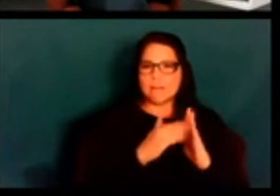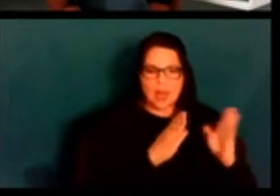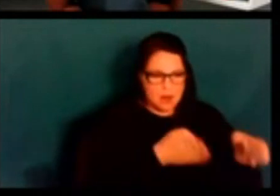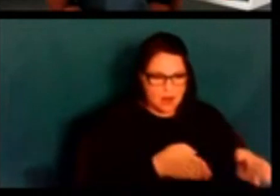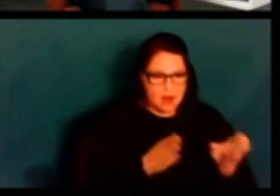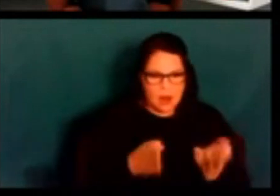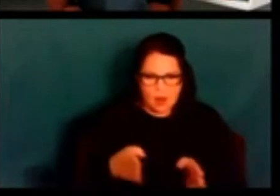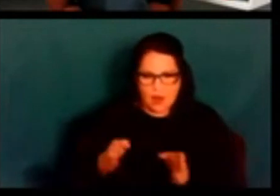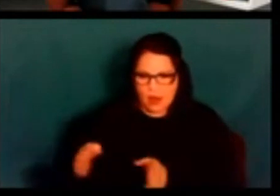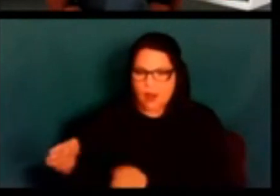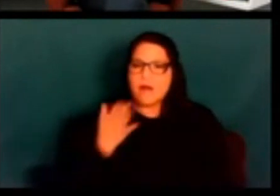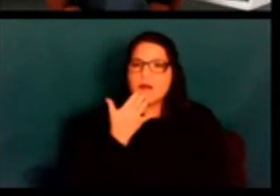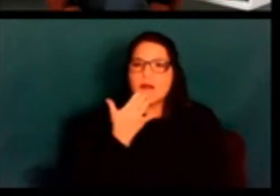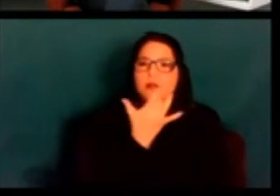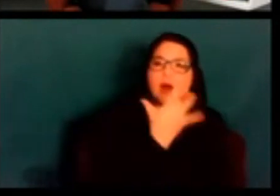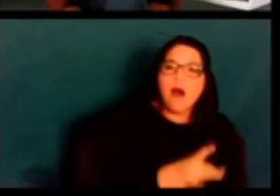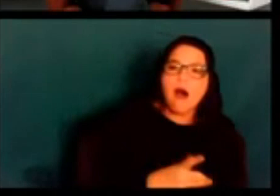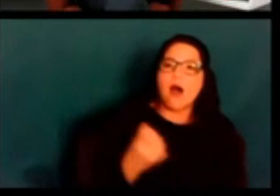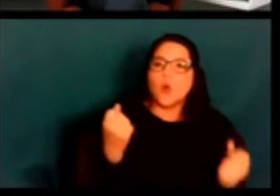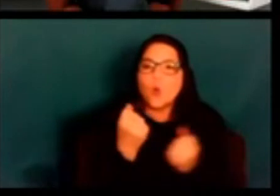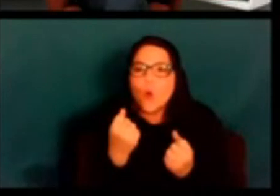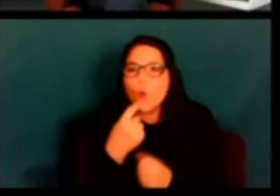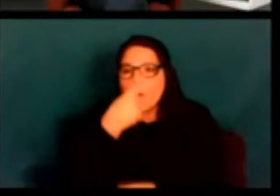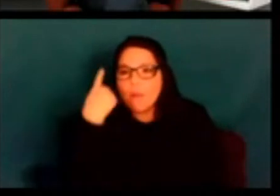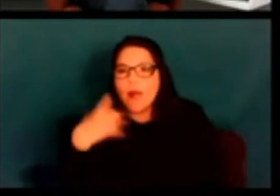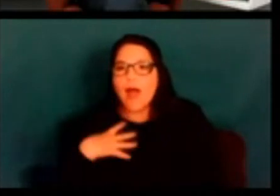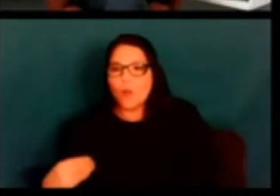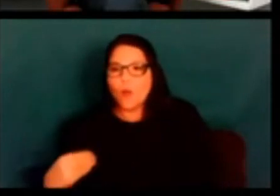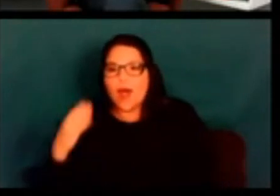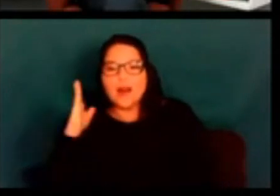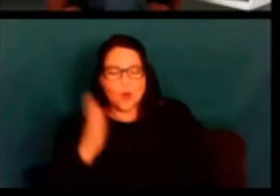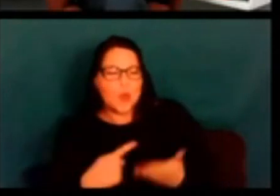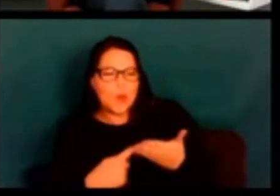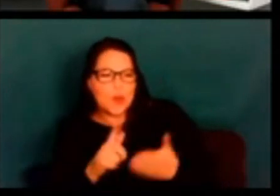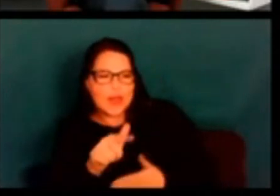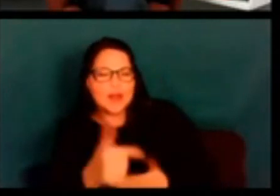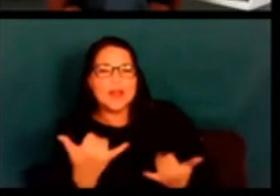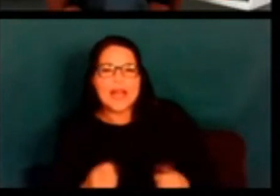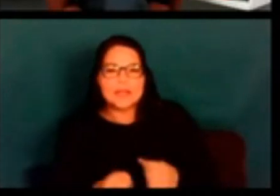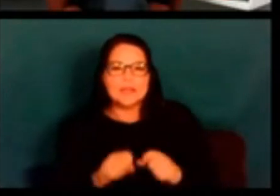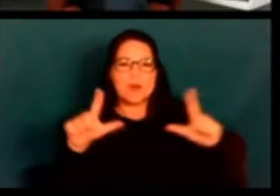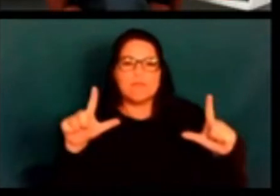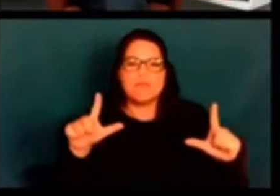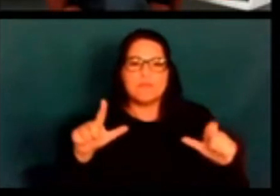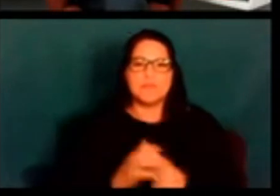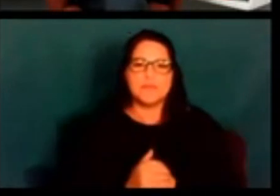hot, cold, and black and white. Okay. We'll get to that. Let's go to the next image.